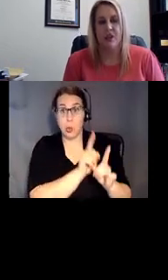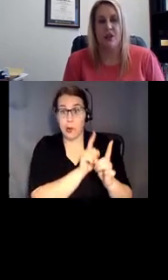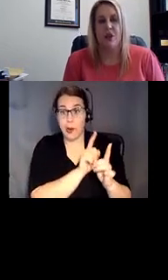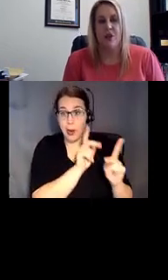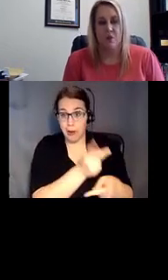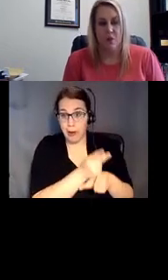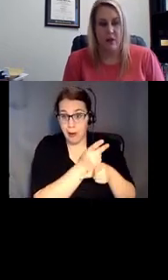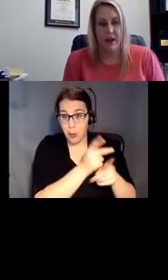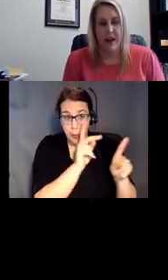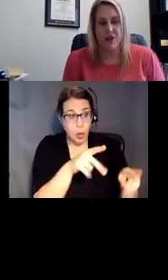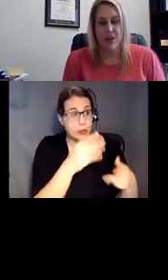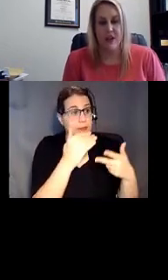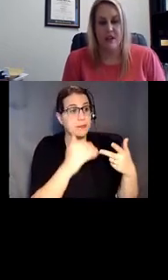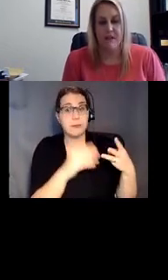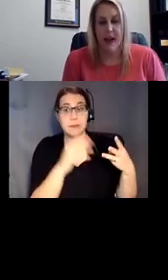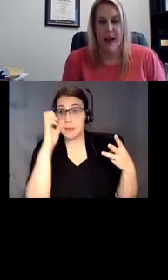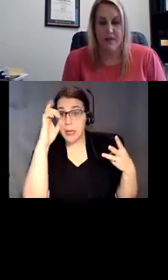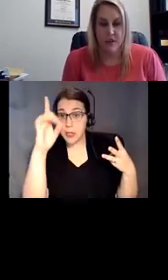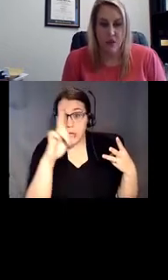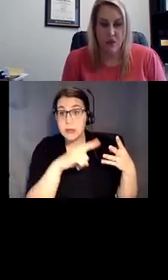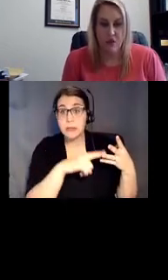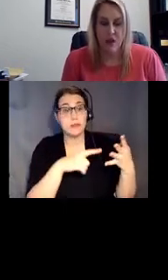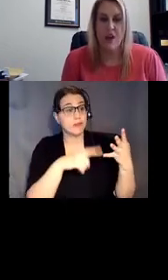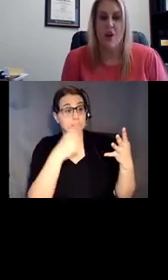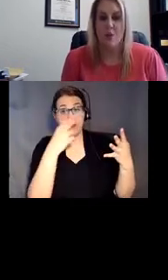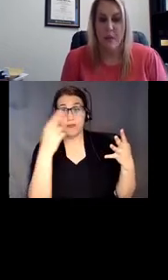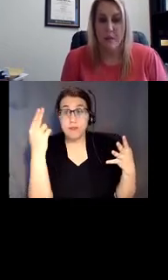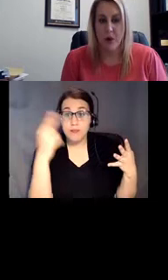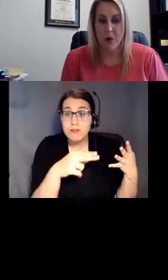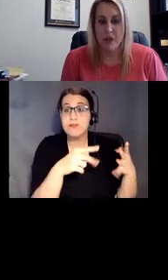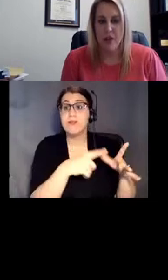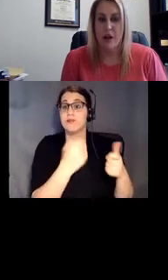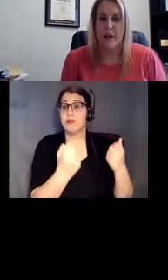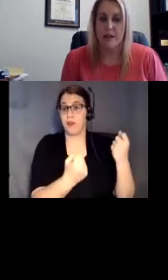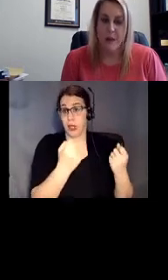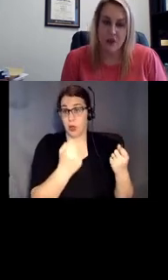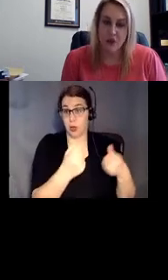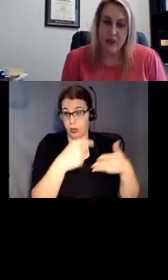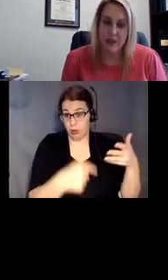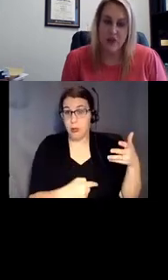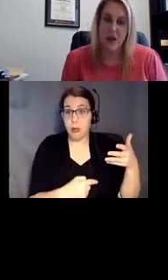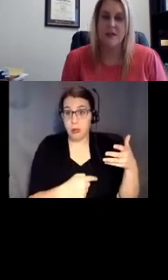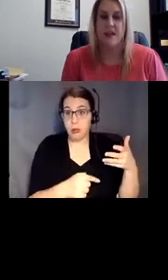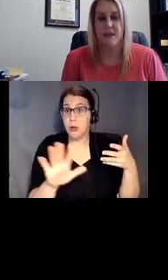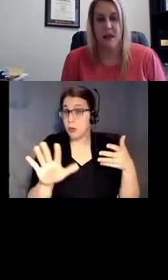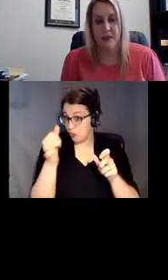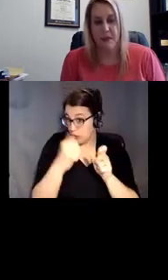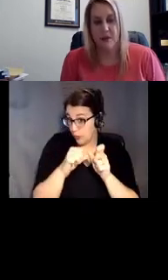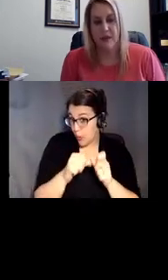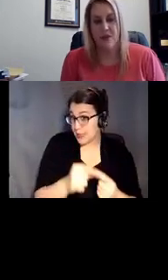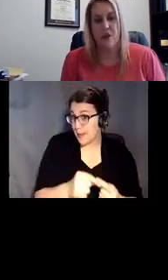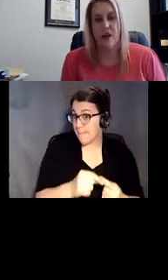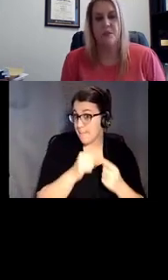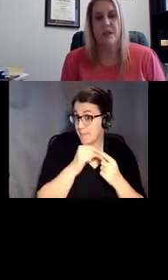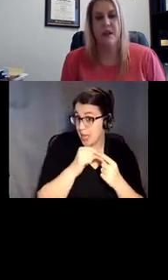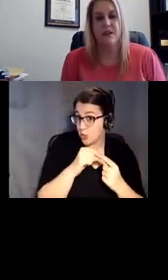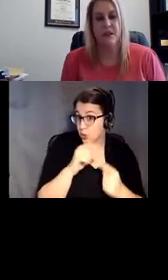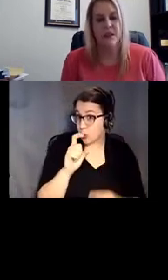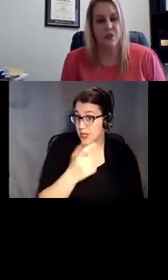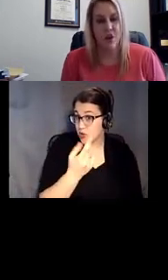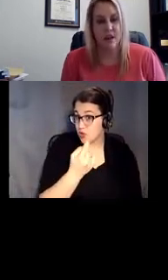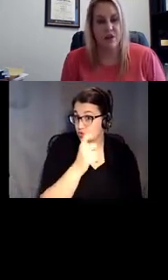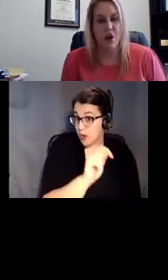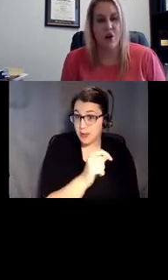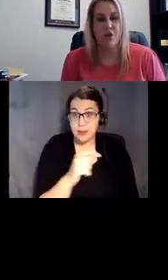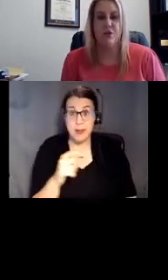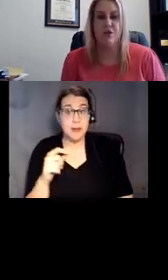education, recreation, and vehicles. Remember, we talk about special needs trusts and supplemental needs trusts because